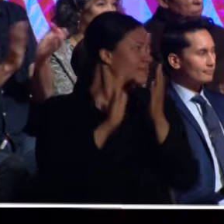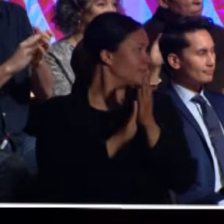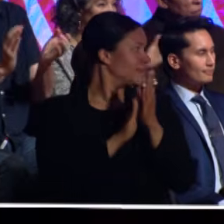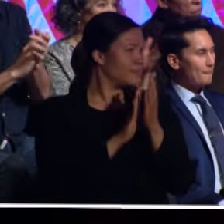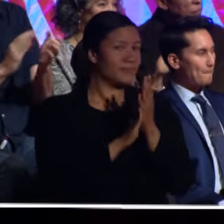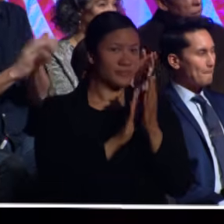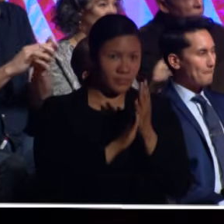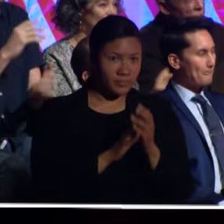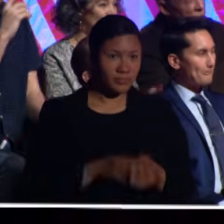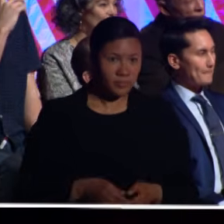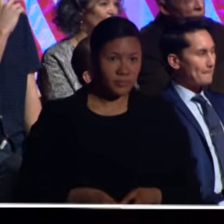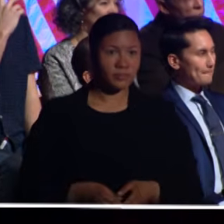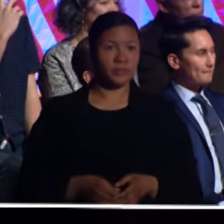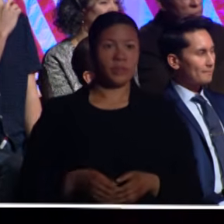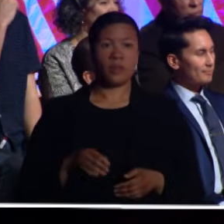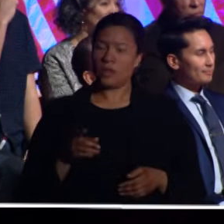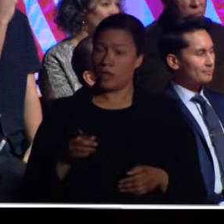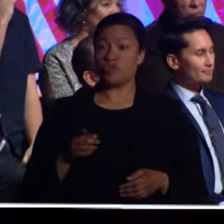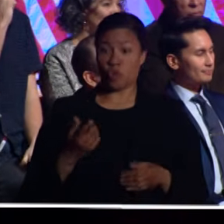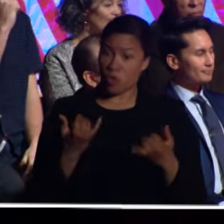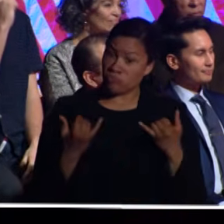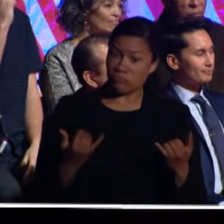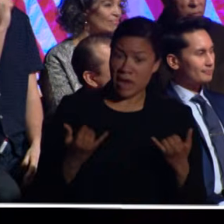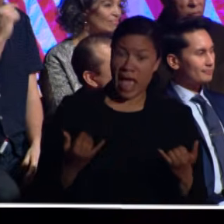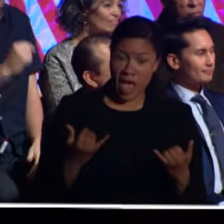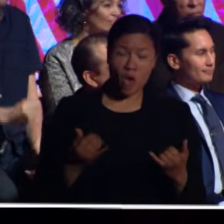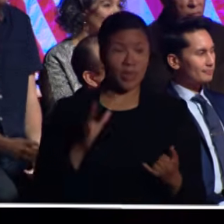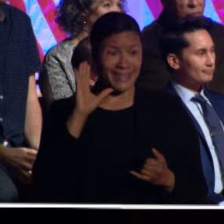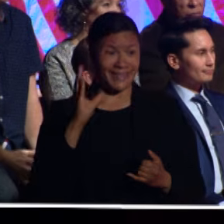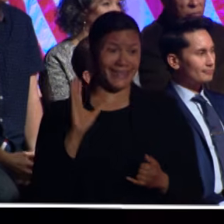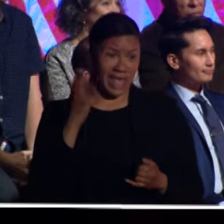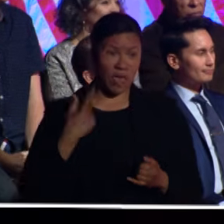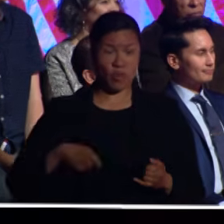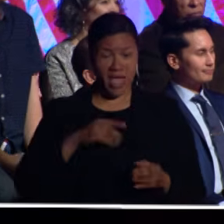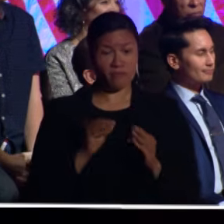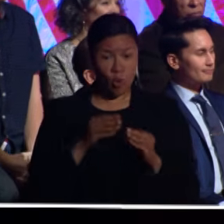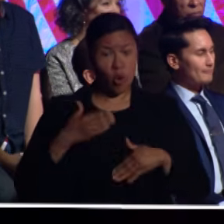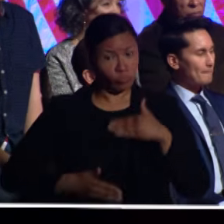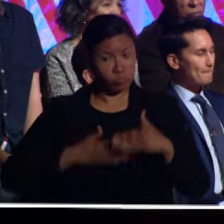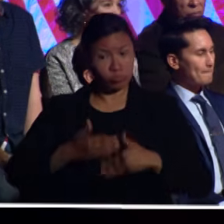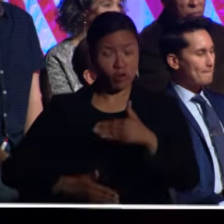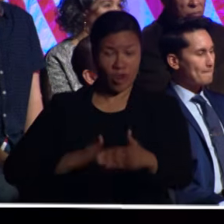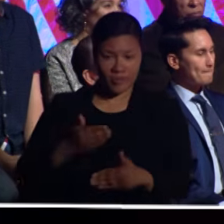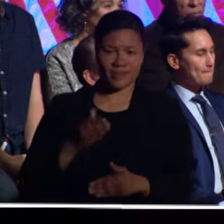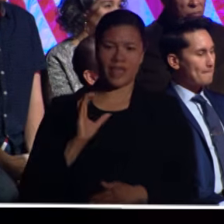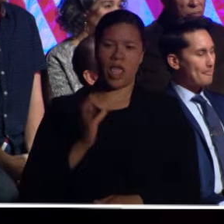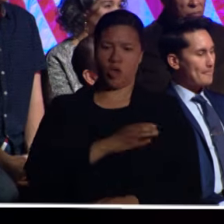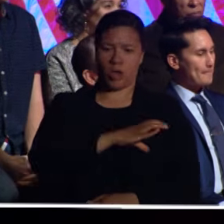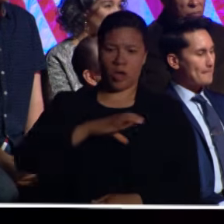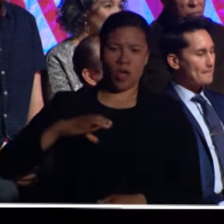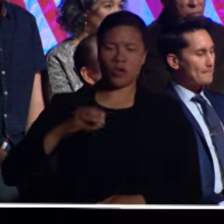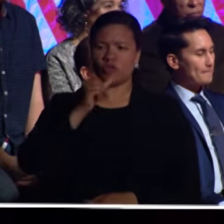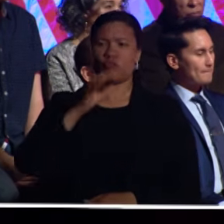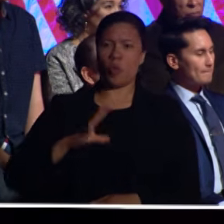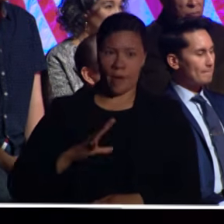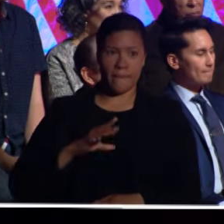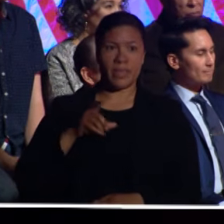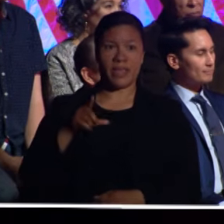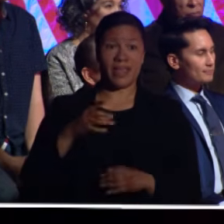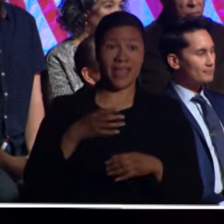Momentum for D.C. statehood is at an all-time high. Our Congresswoman has secured